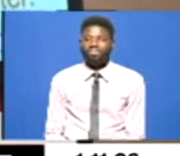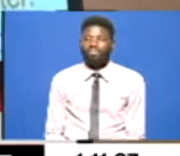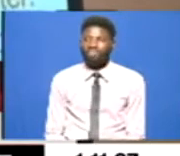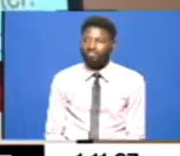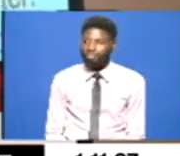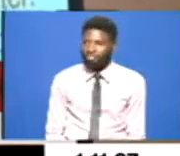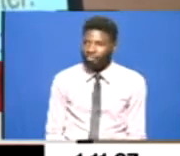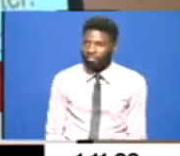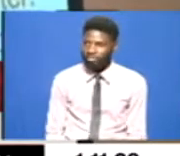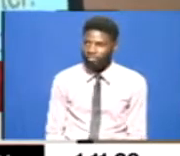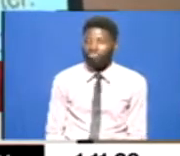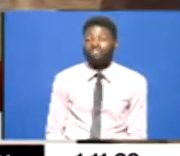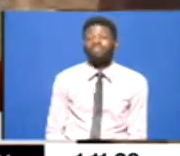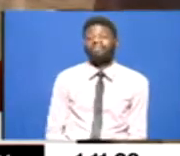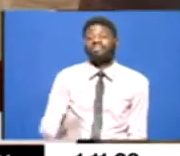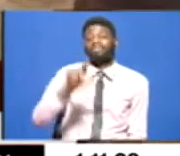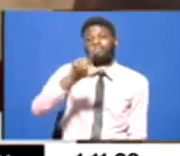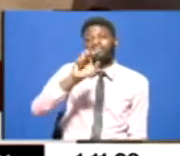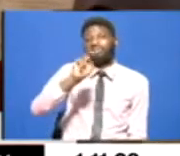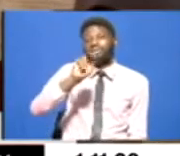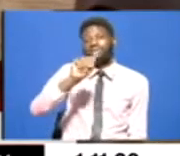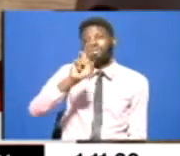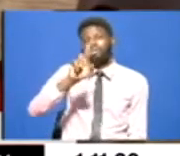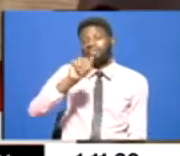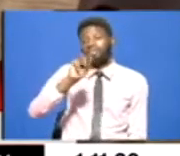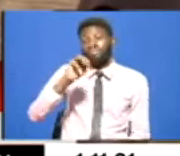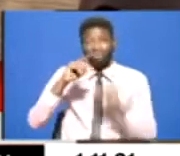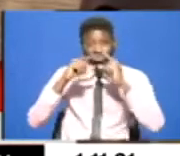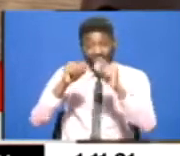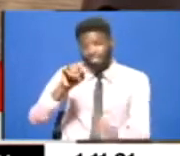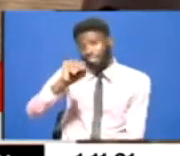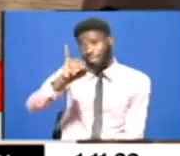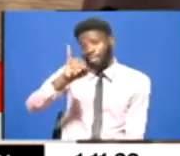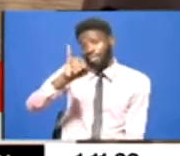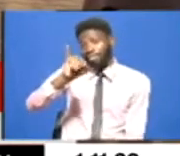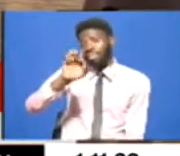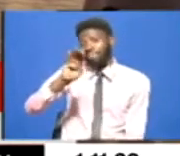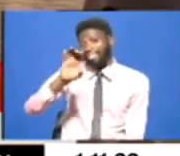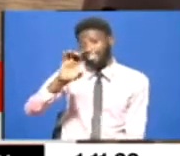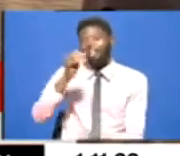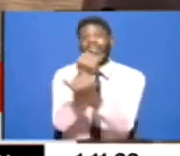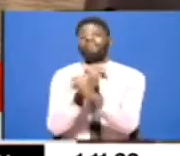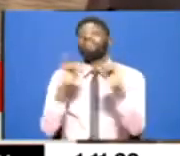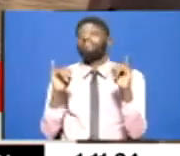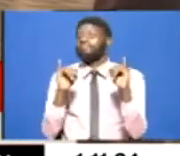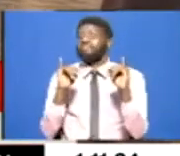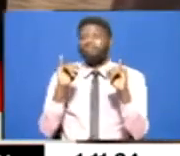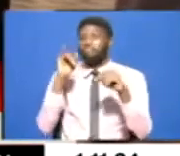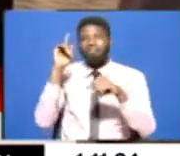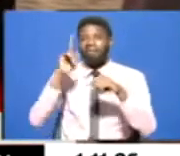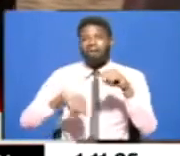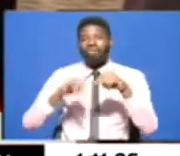Lenarum says that IEBC is an independent commission and it shall not be influenced at any stage, as announcement